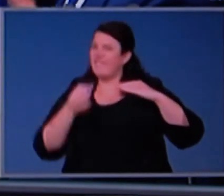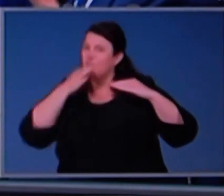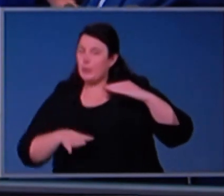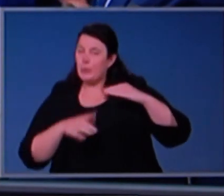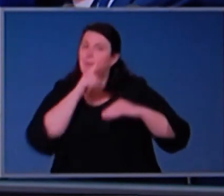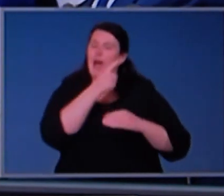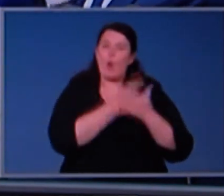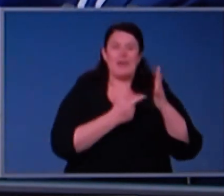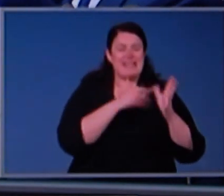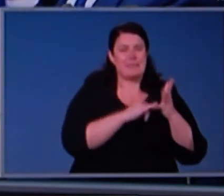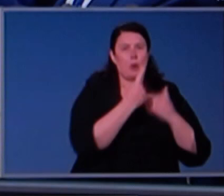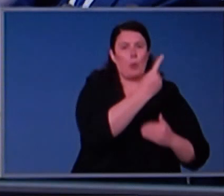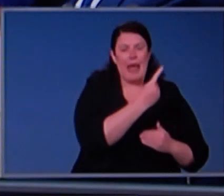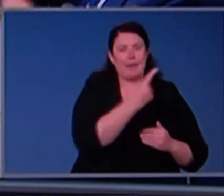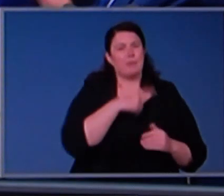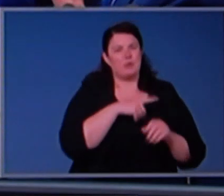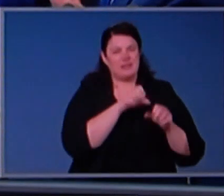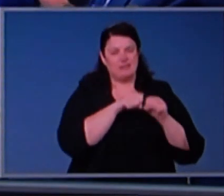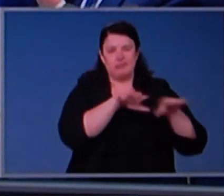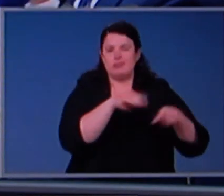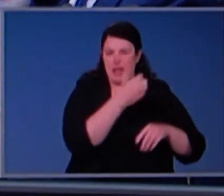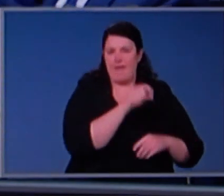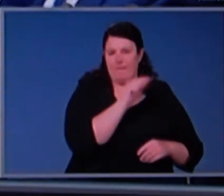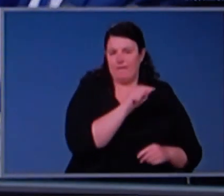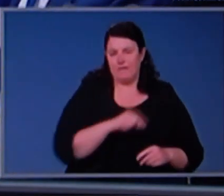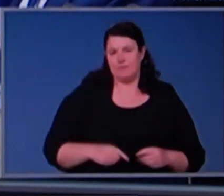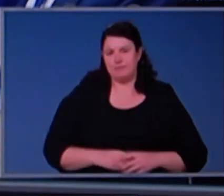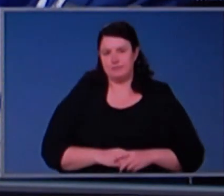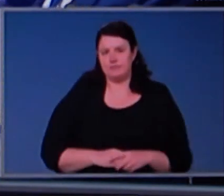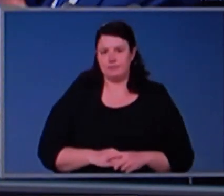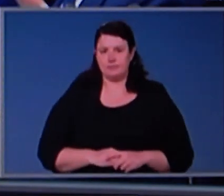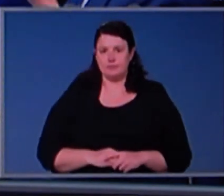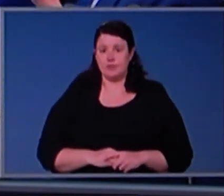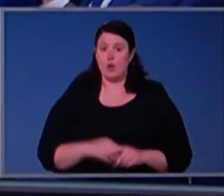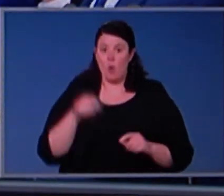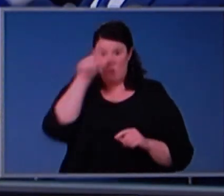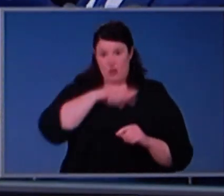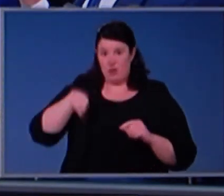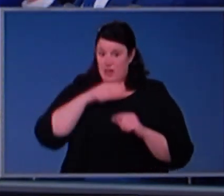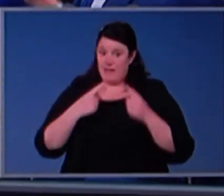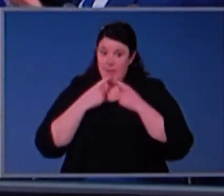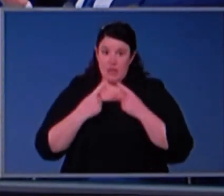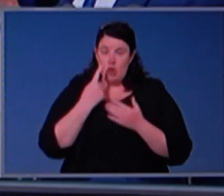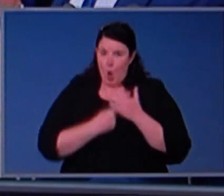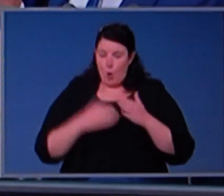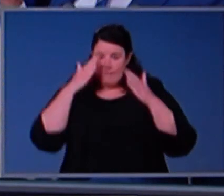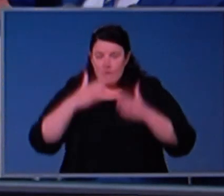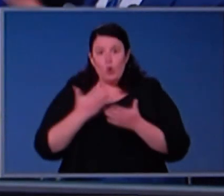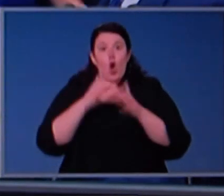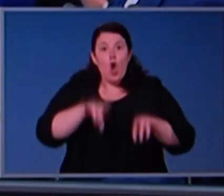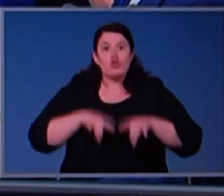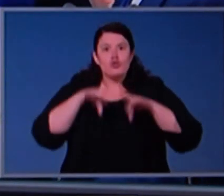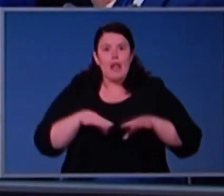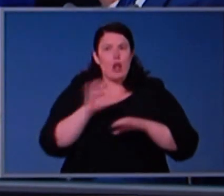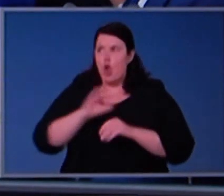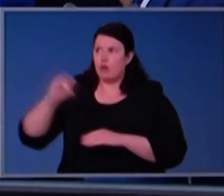now, which is dealing only with Australian-acquired cases from now on, is going to be a more reliable and more